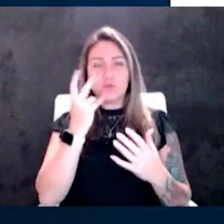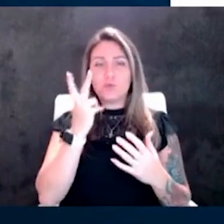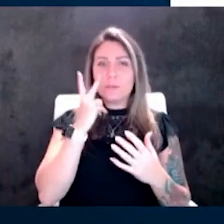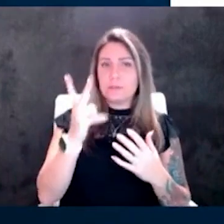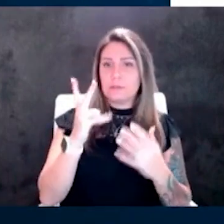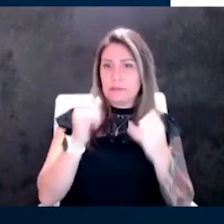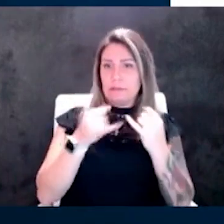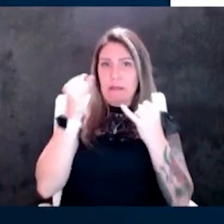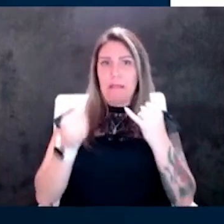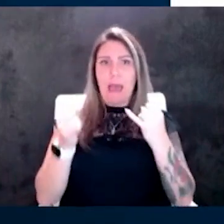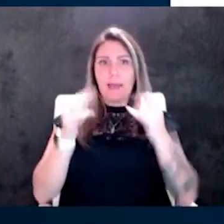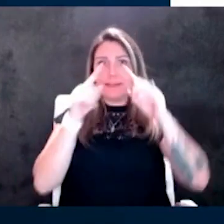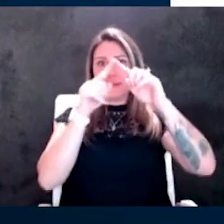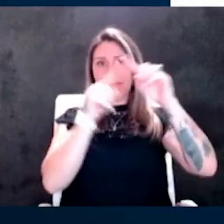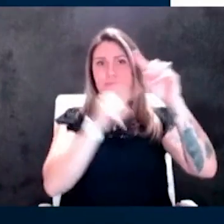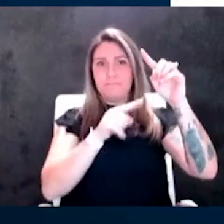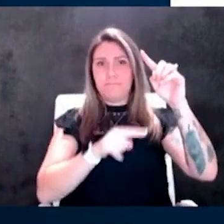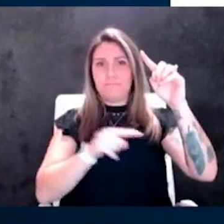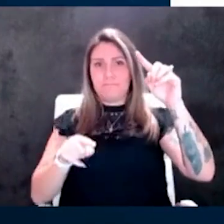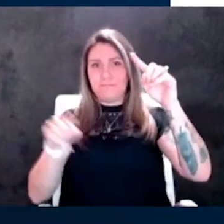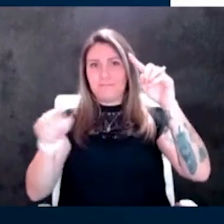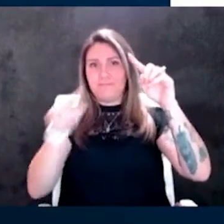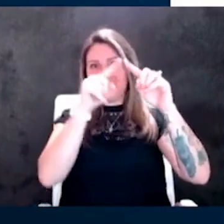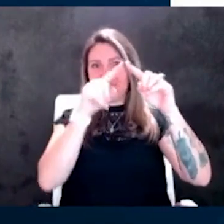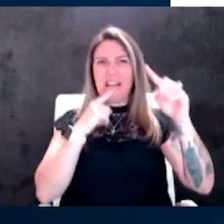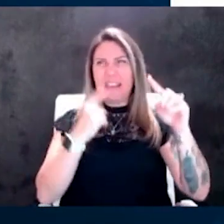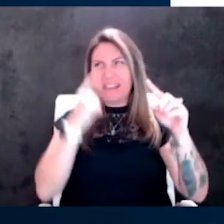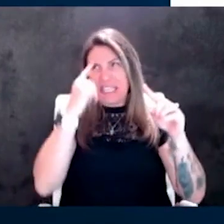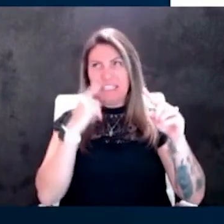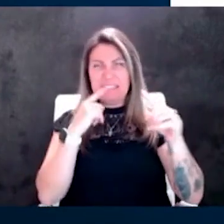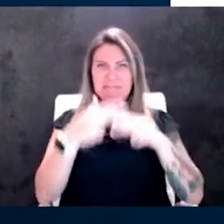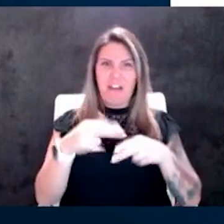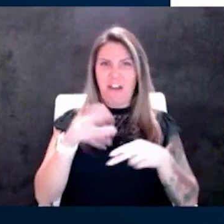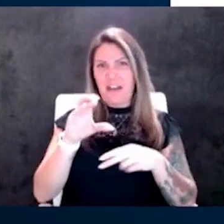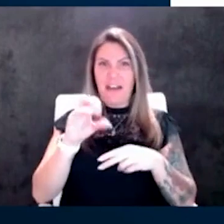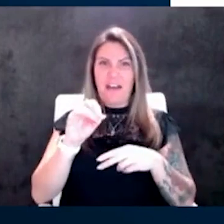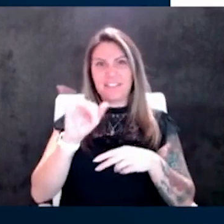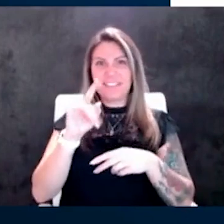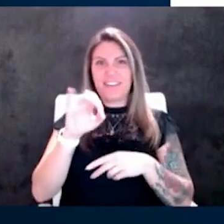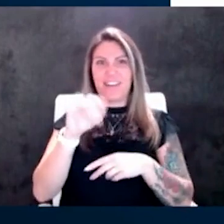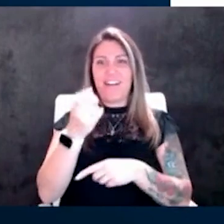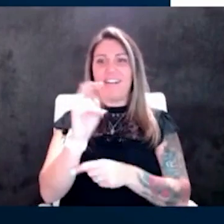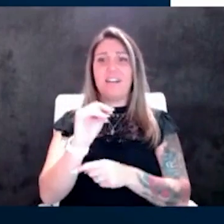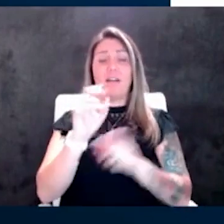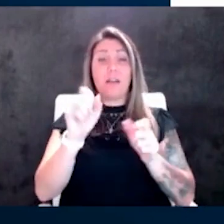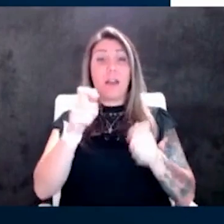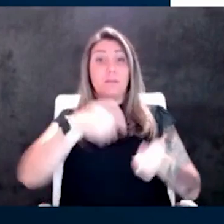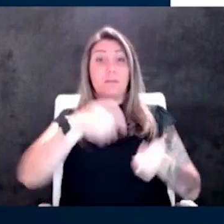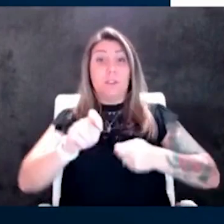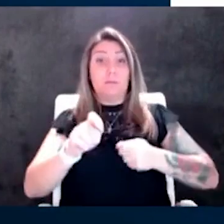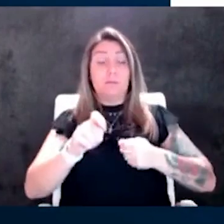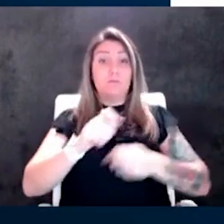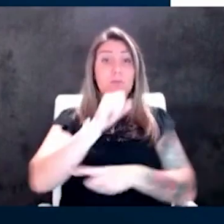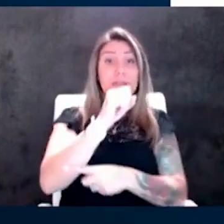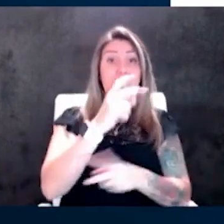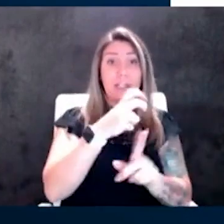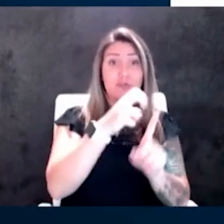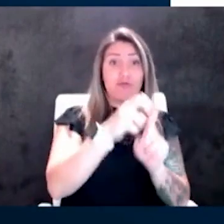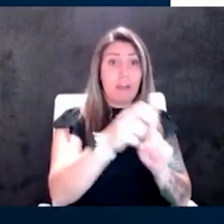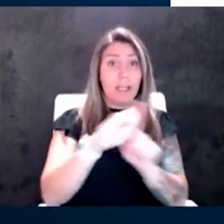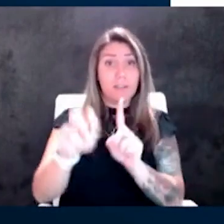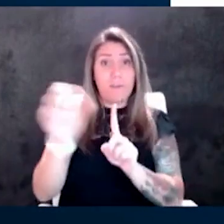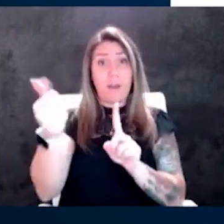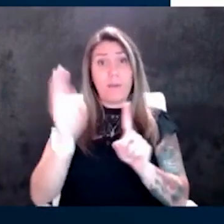octagon over there, I think it's an octagon, the bacteria can actually switch resistance and transfer resistance to other bacteria as well.